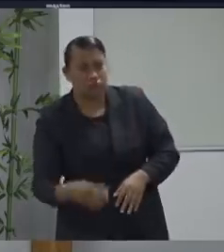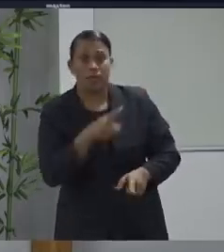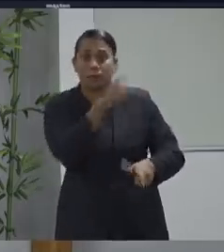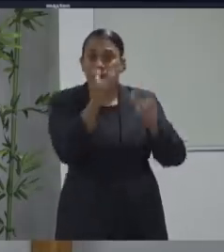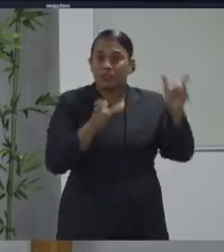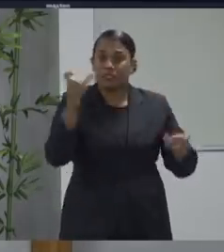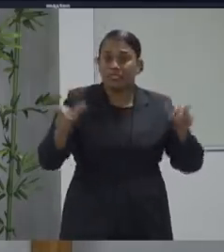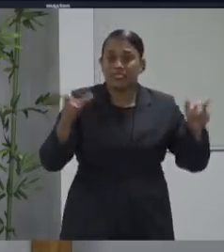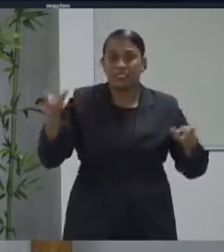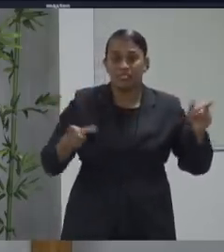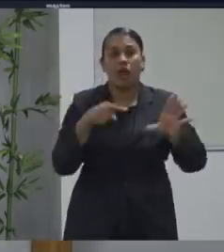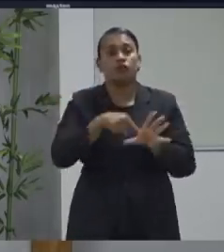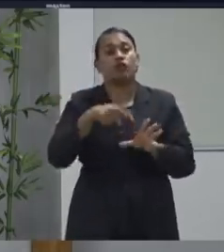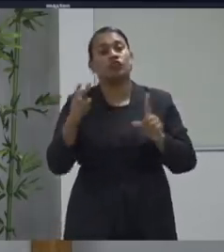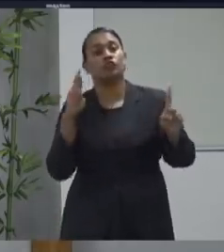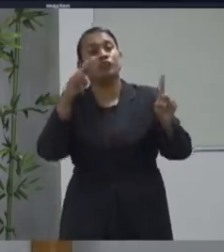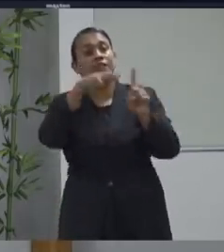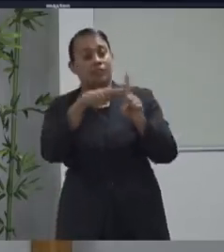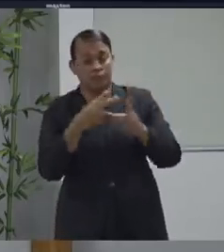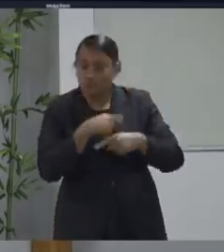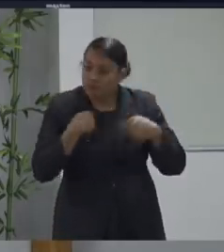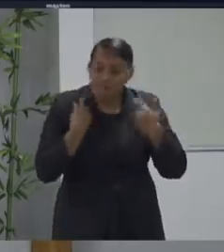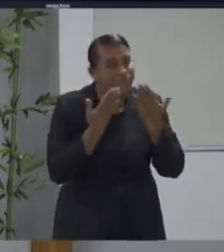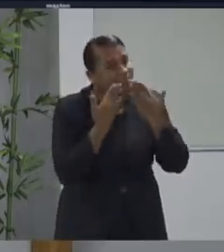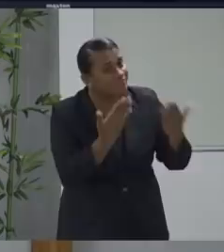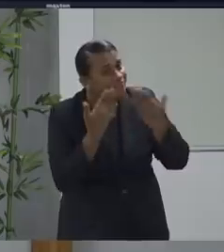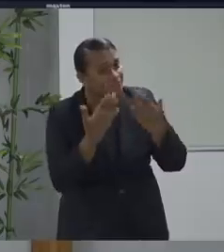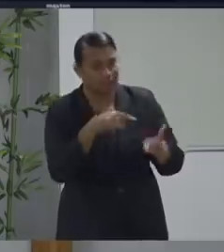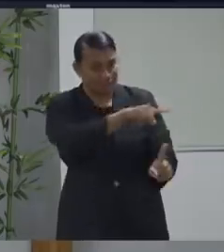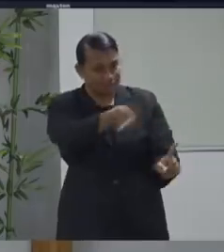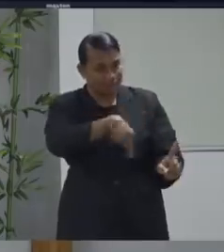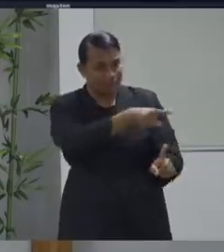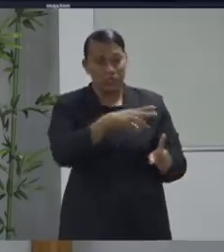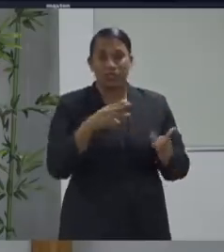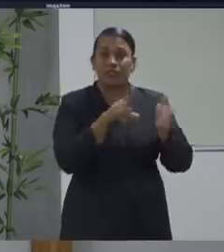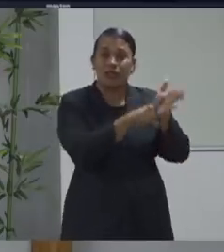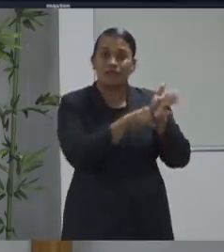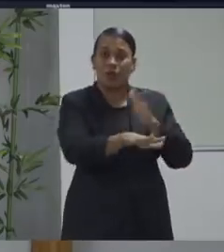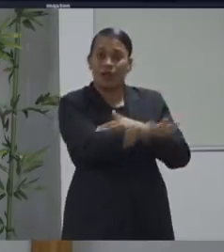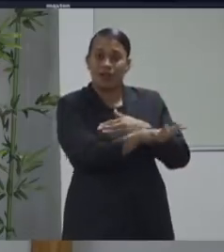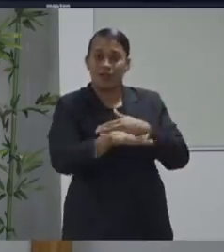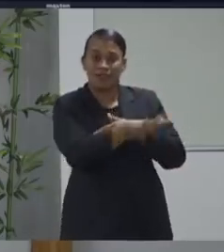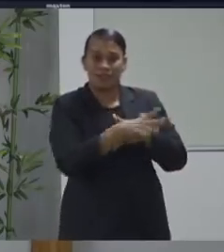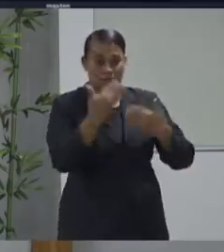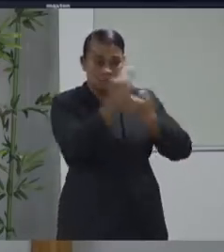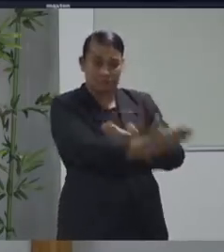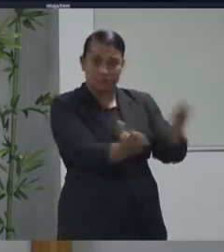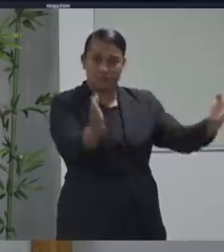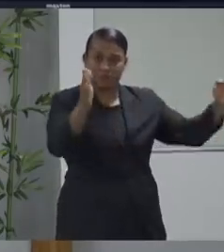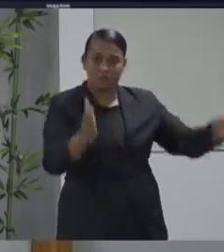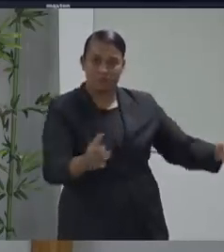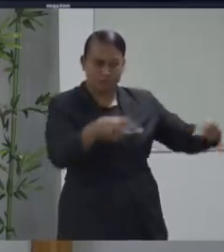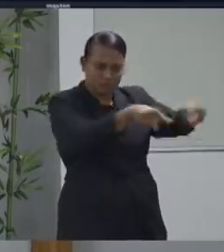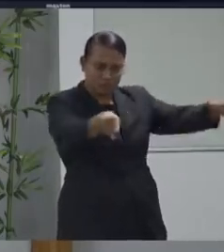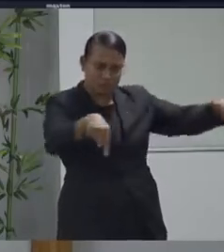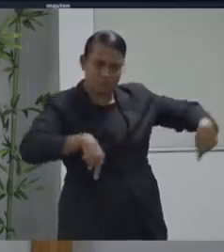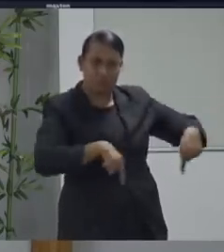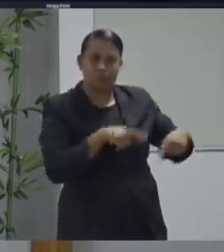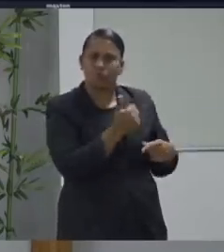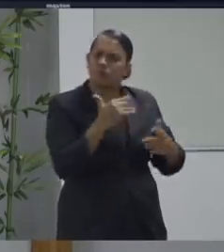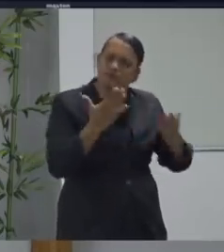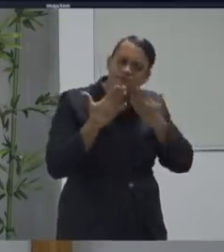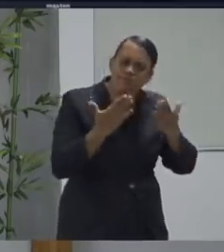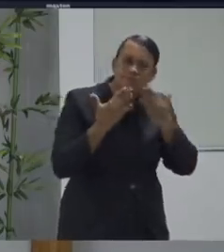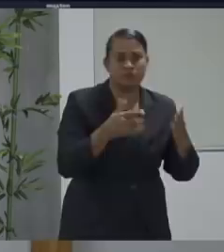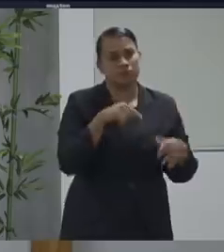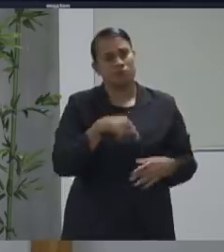outreach. I thank the people of the Lautoka area, confined area, for stepping up. In my eyes,